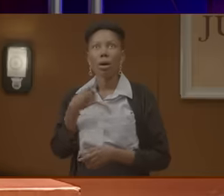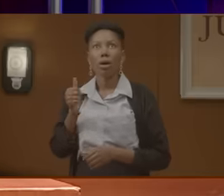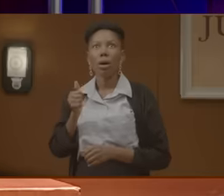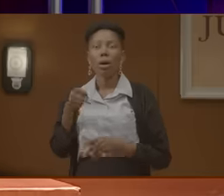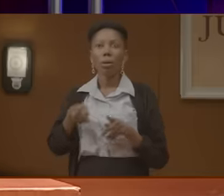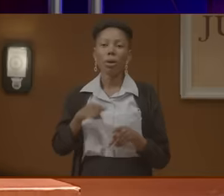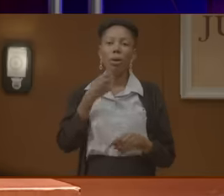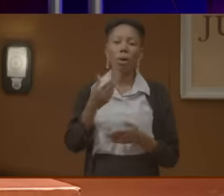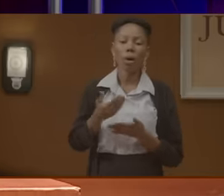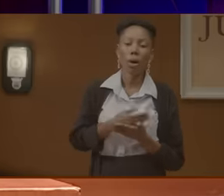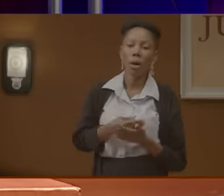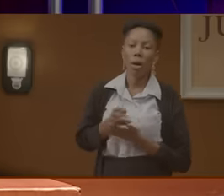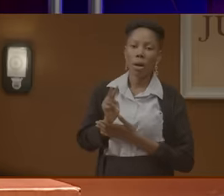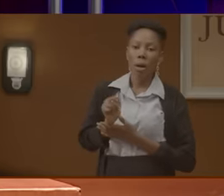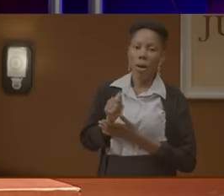bill called me,